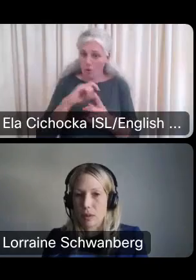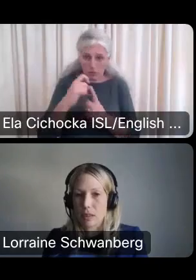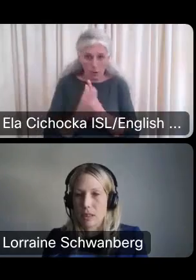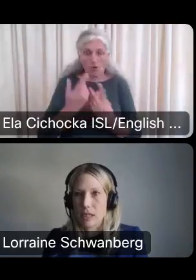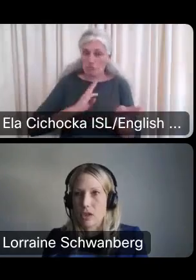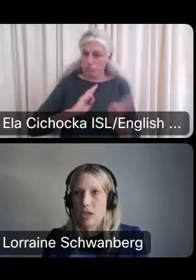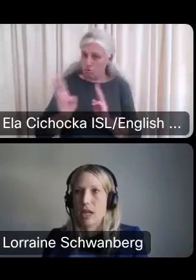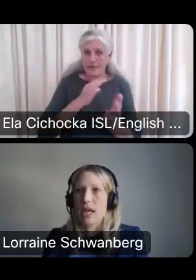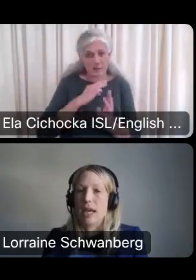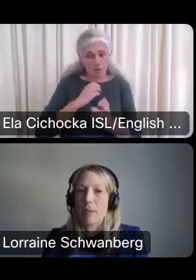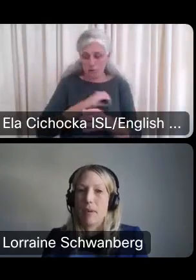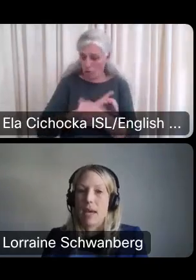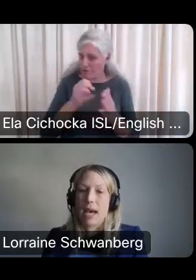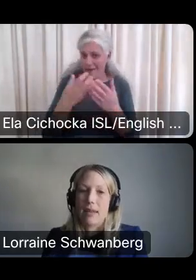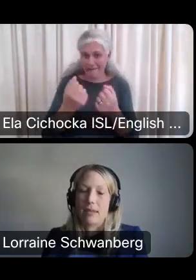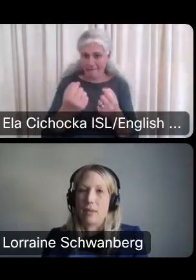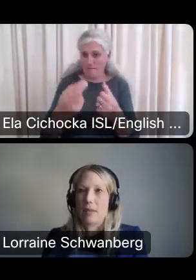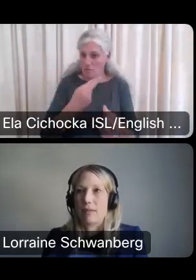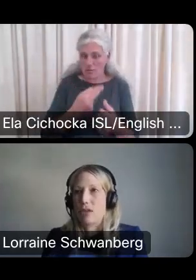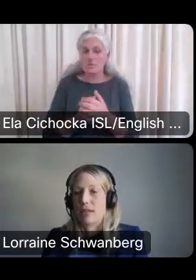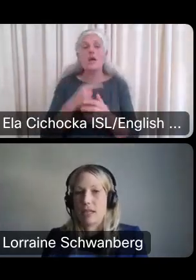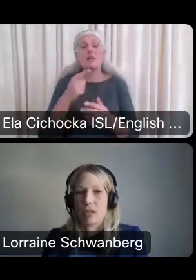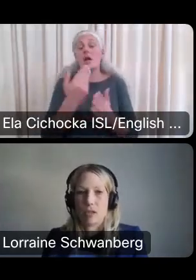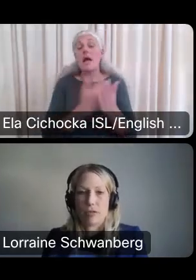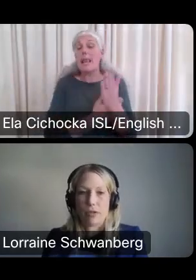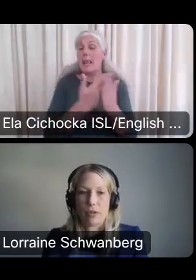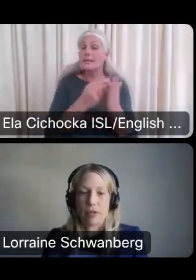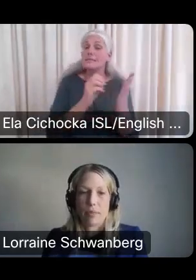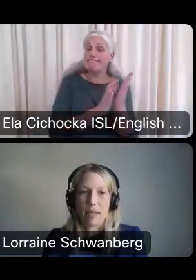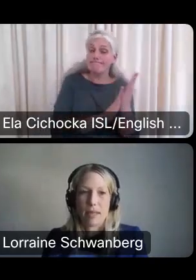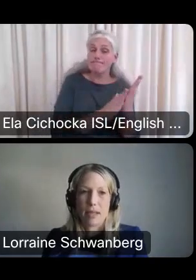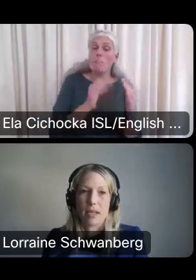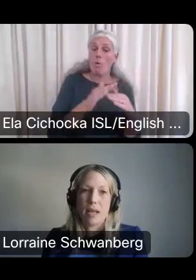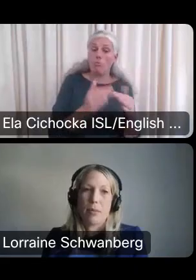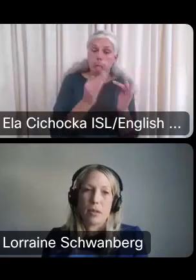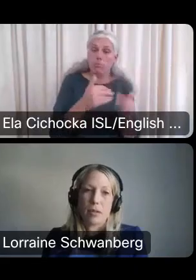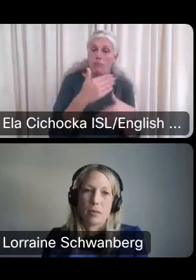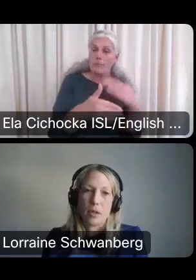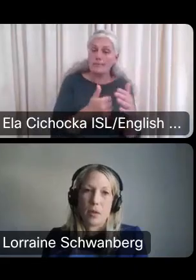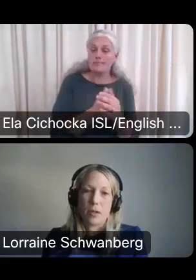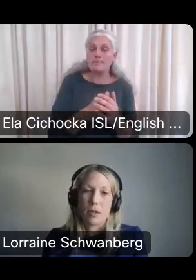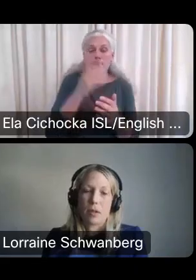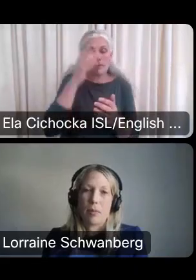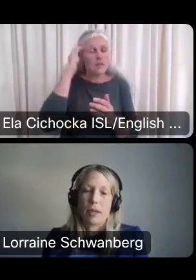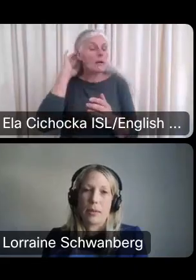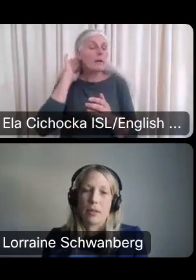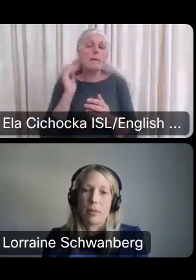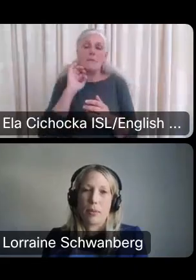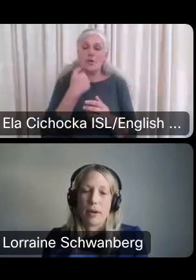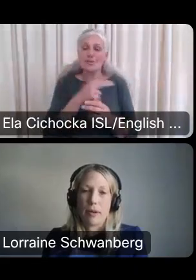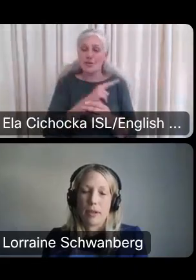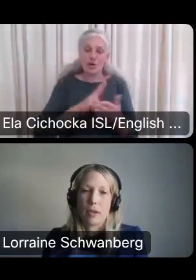the organization. And this piece of legislation just further cements that, because as we know, it's not just applicable